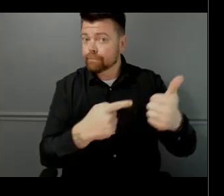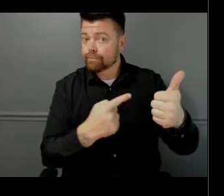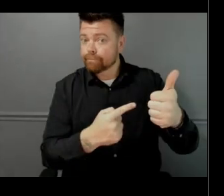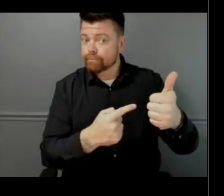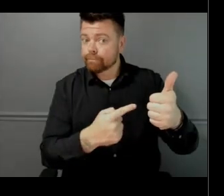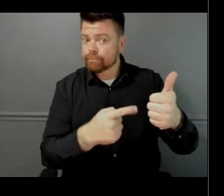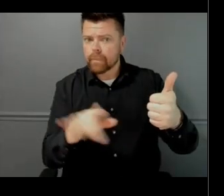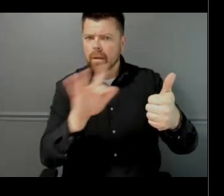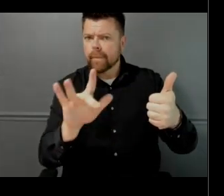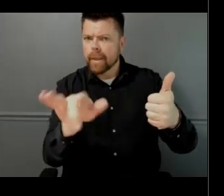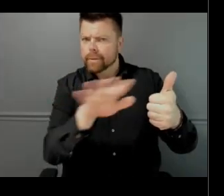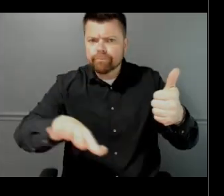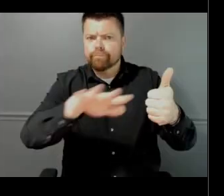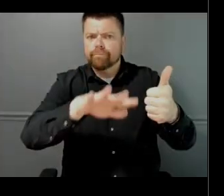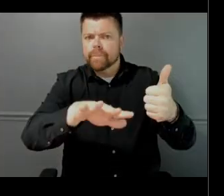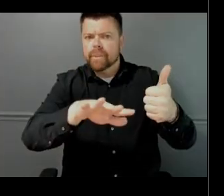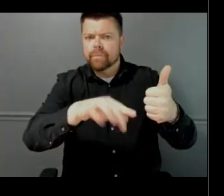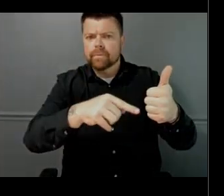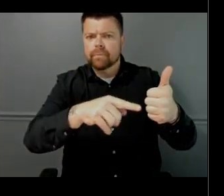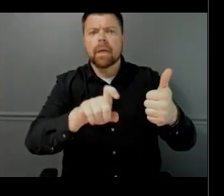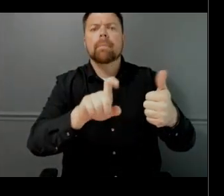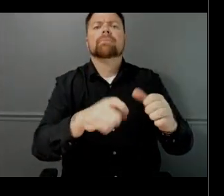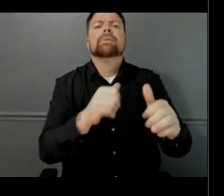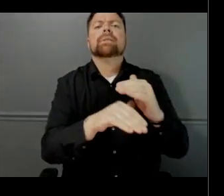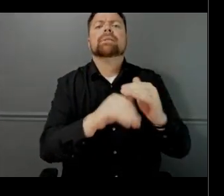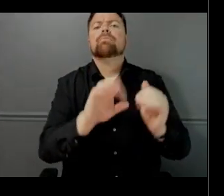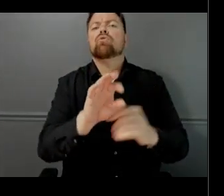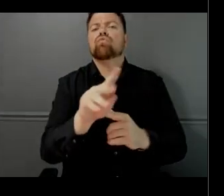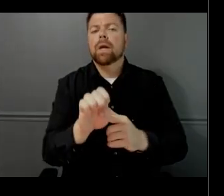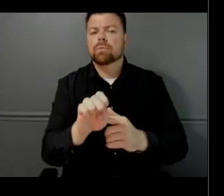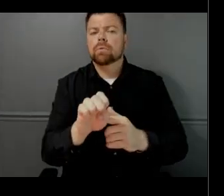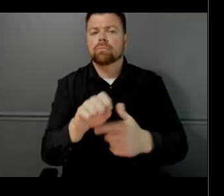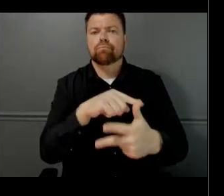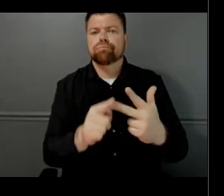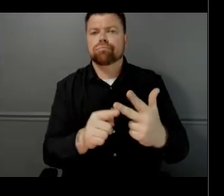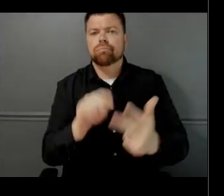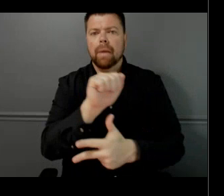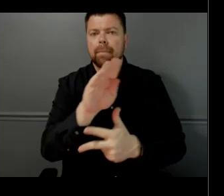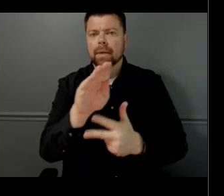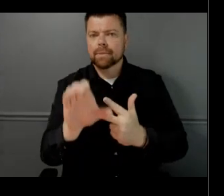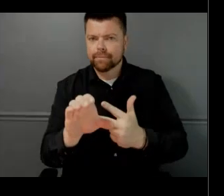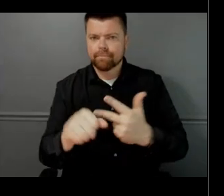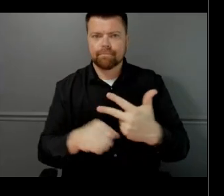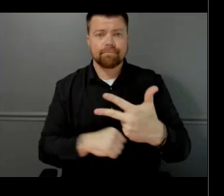blank areas must be on an accessible route.